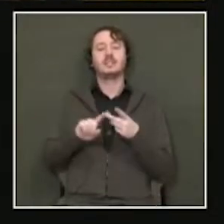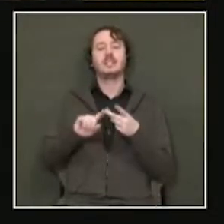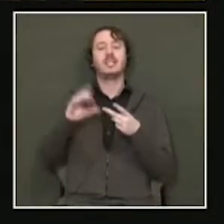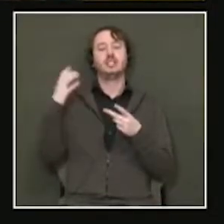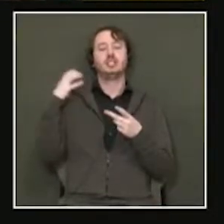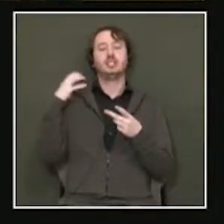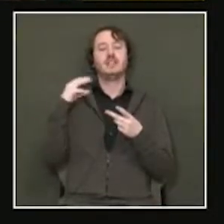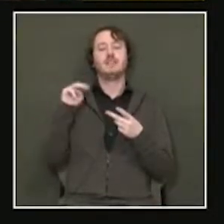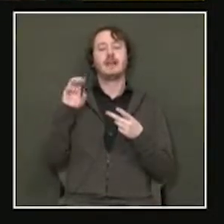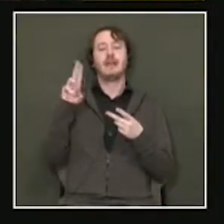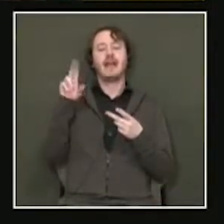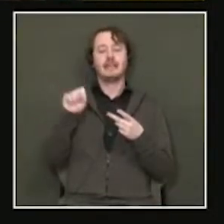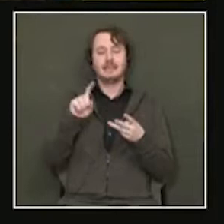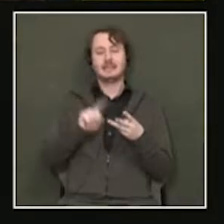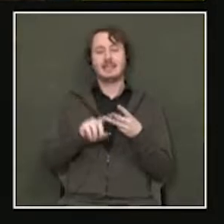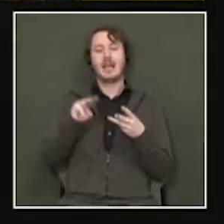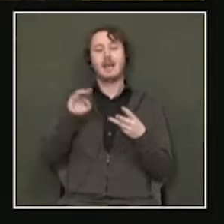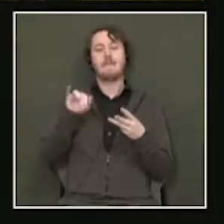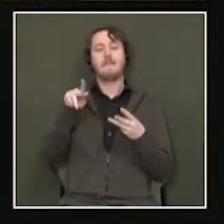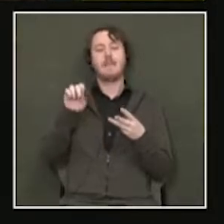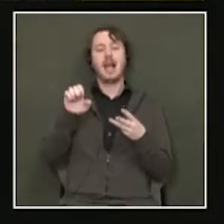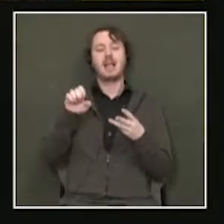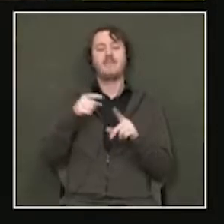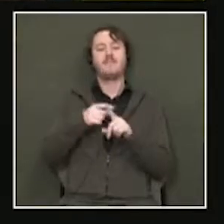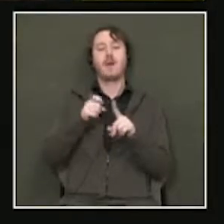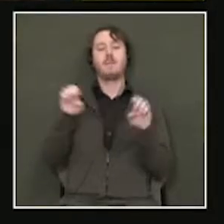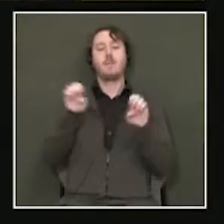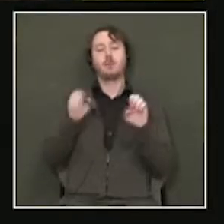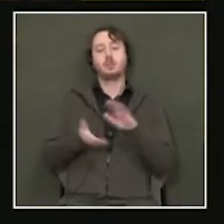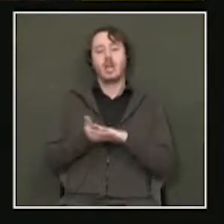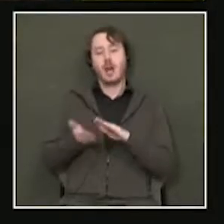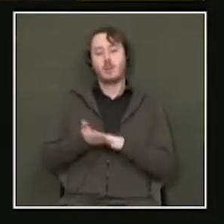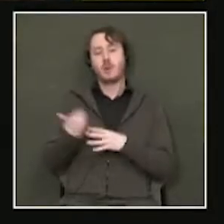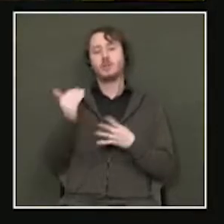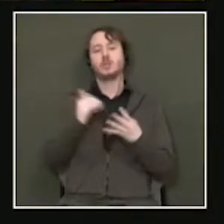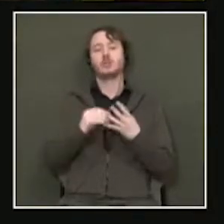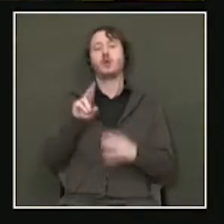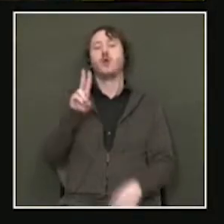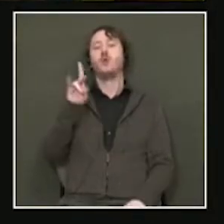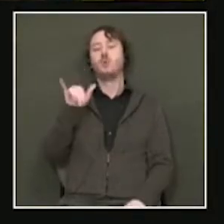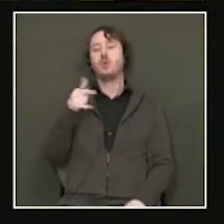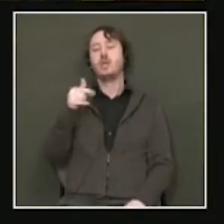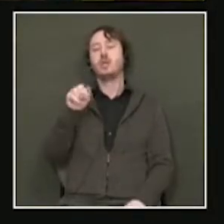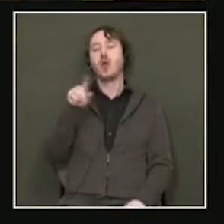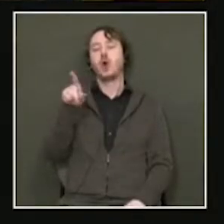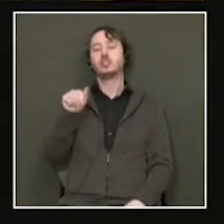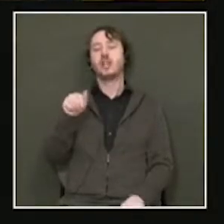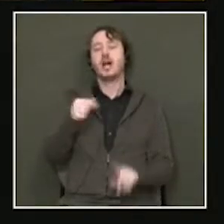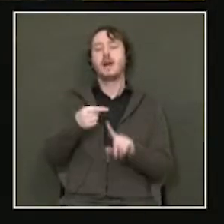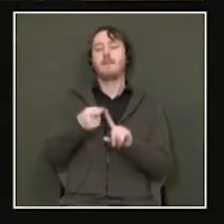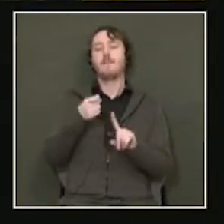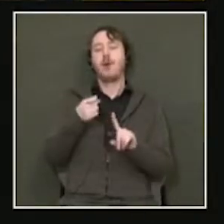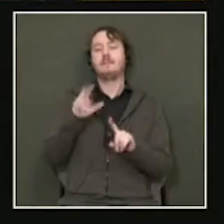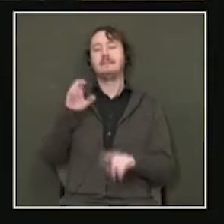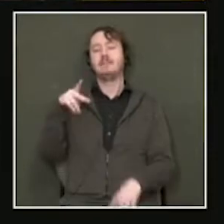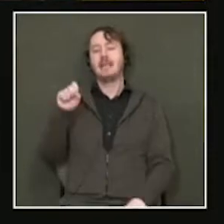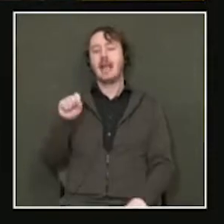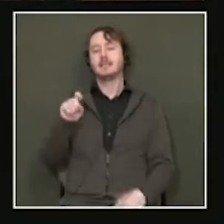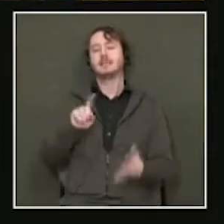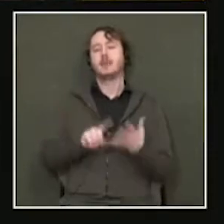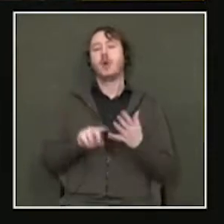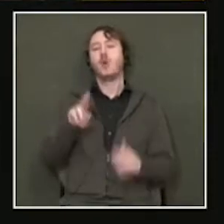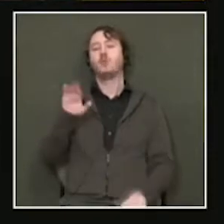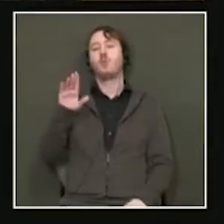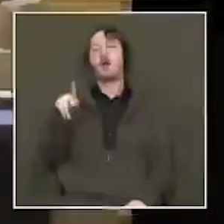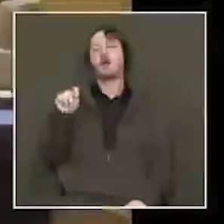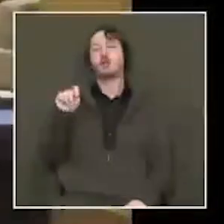Bexar County Emergency Operations, Rudy Garza from CPS Energy, Robert Puente, and Jeff Arndt from